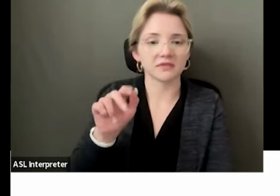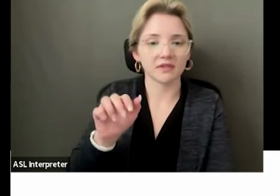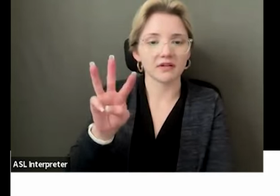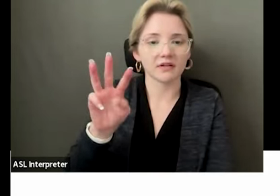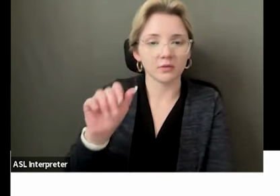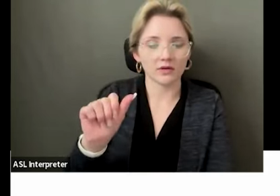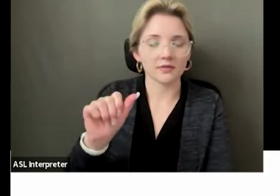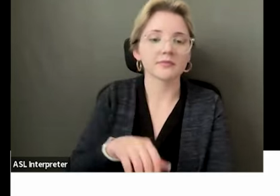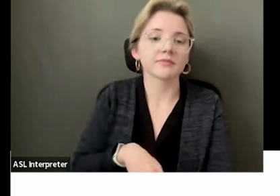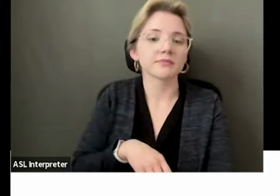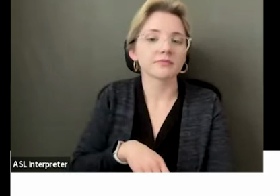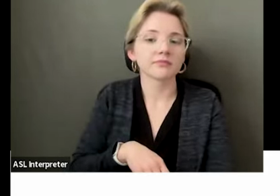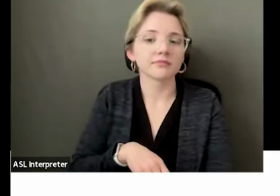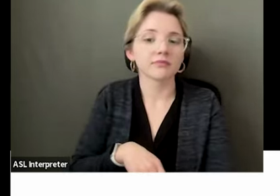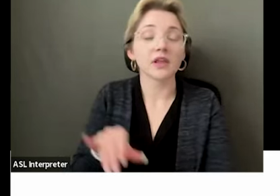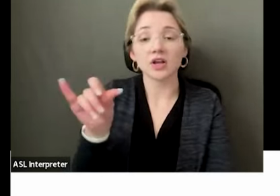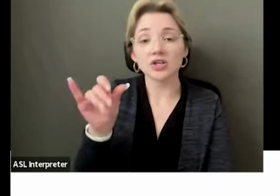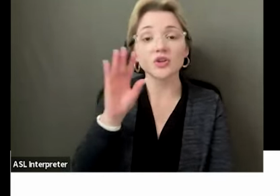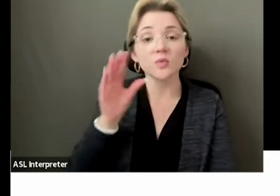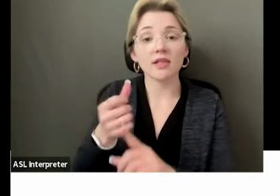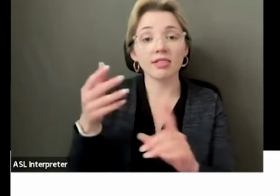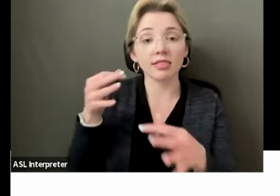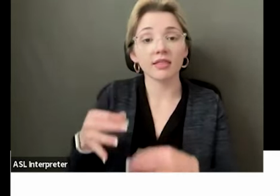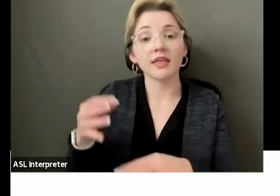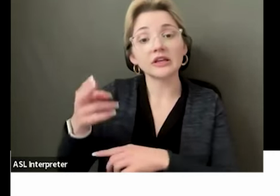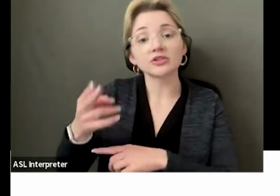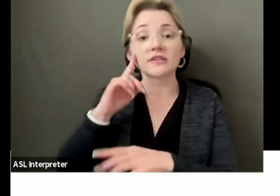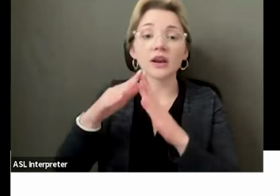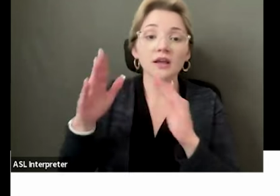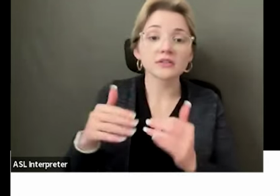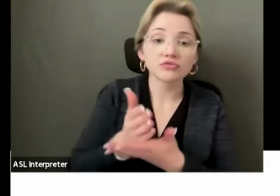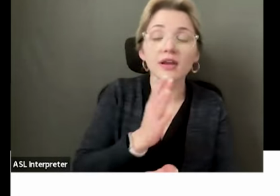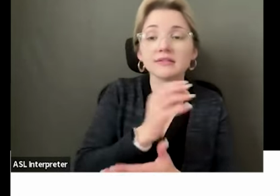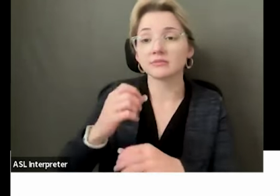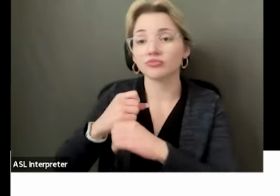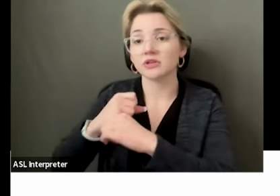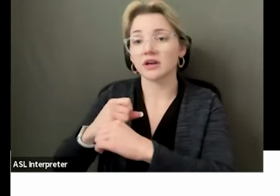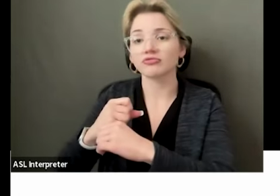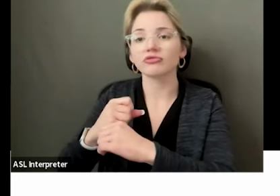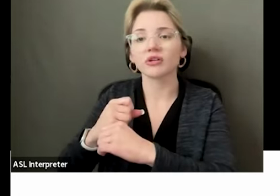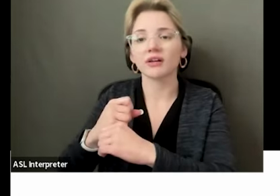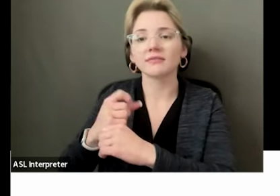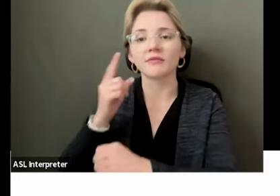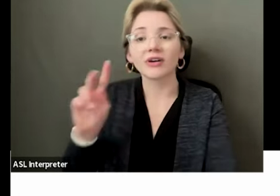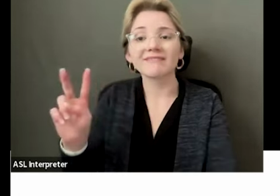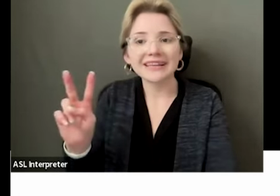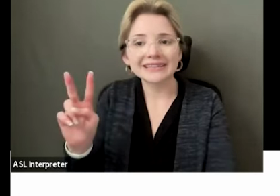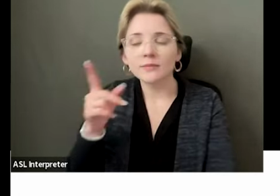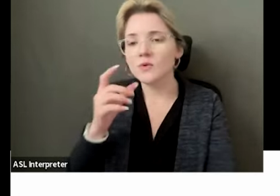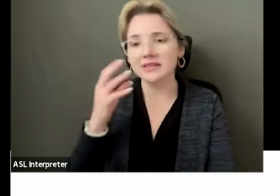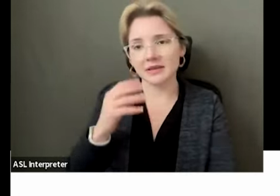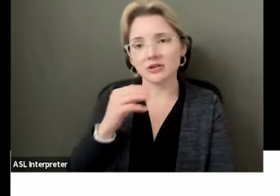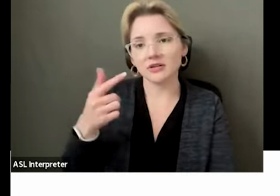webinar, and also the history of housing rights and protections for survivors of gender-based violence and where they stand